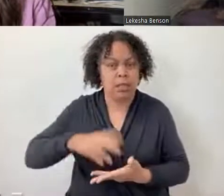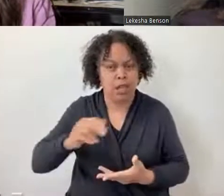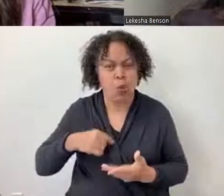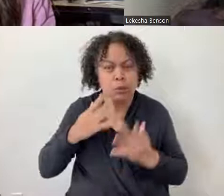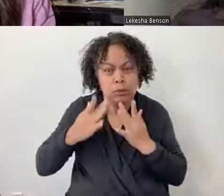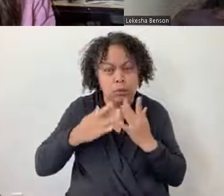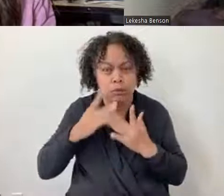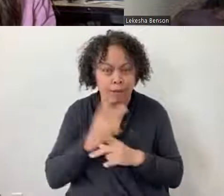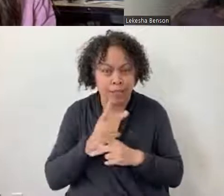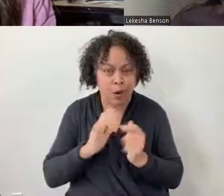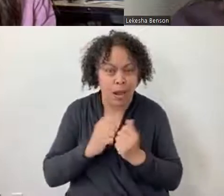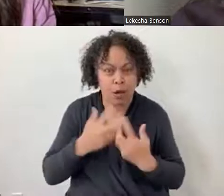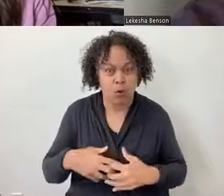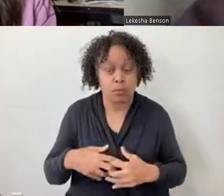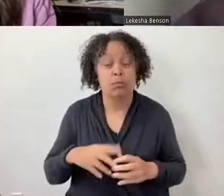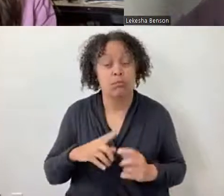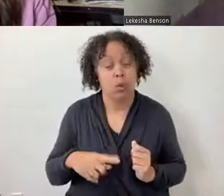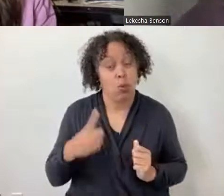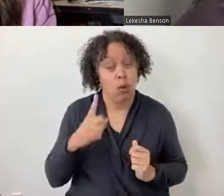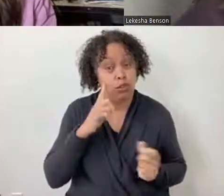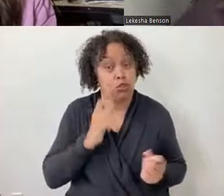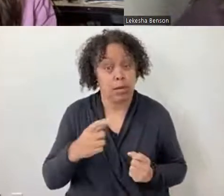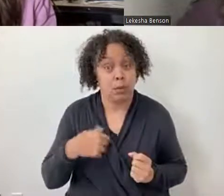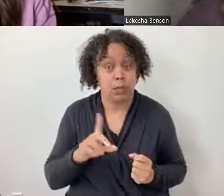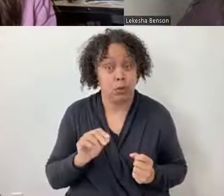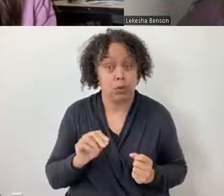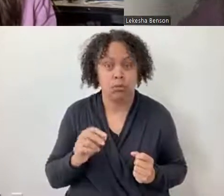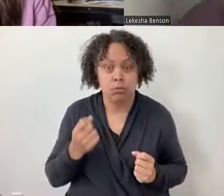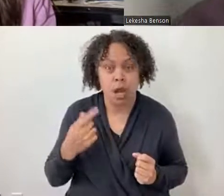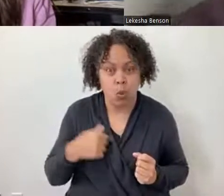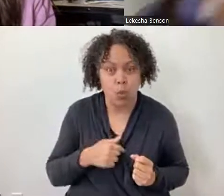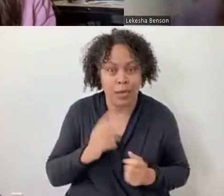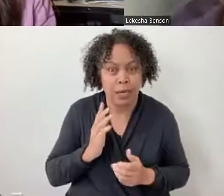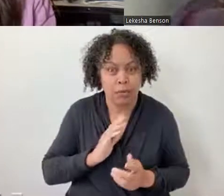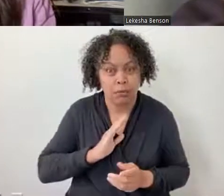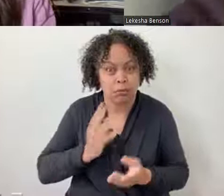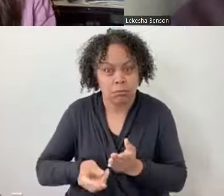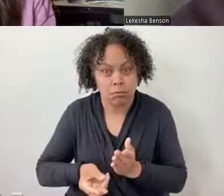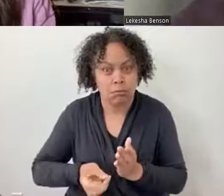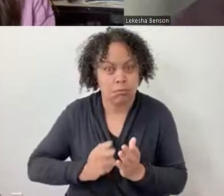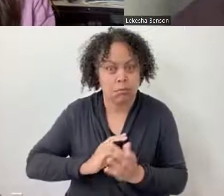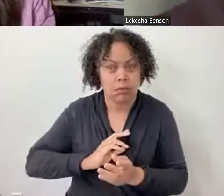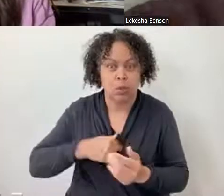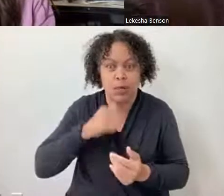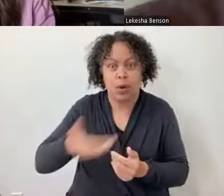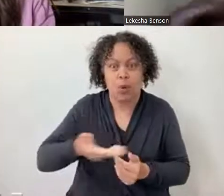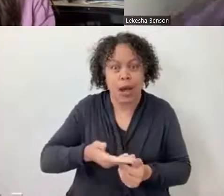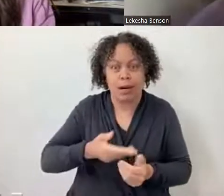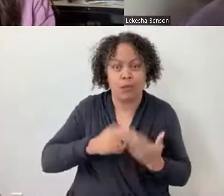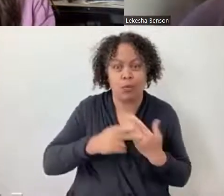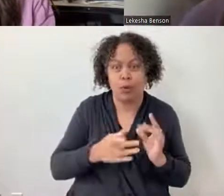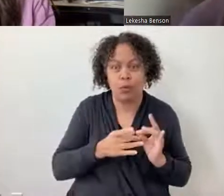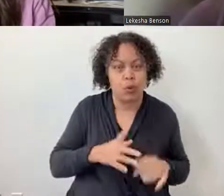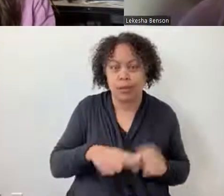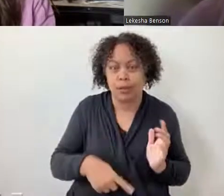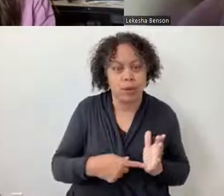strategies that we've used, because we do it, we are the boots on the ground. We can't employ program coordinators or what have